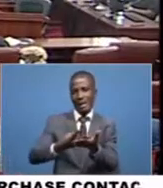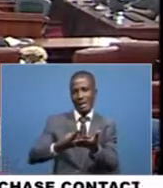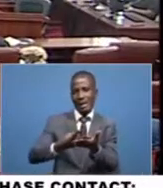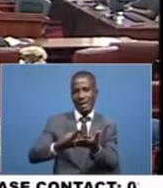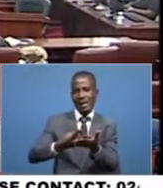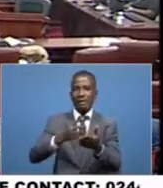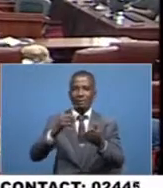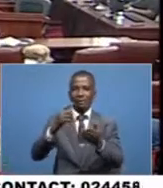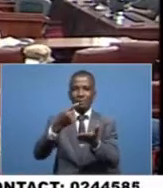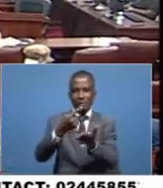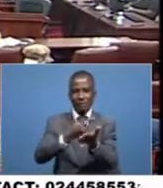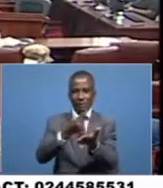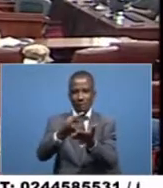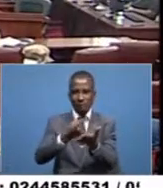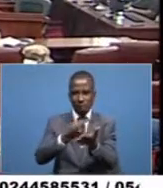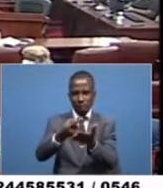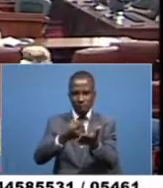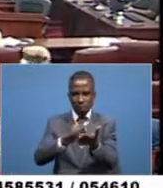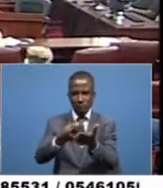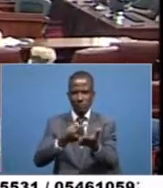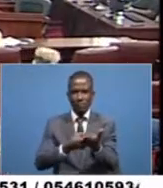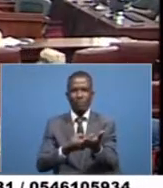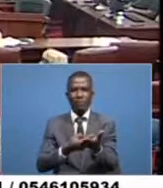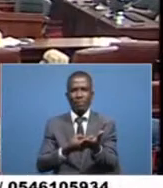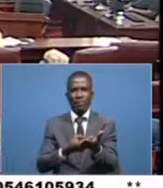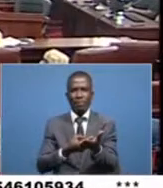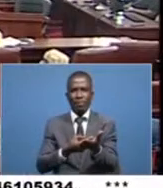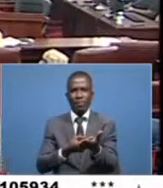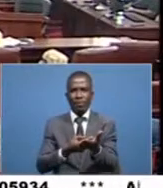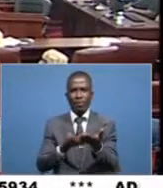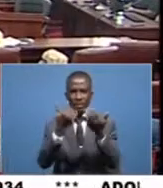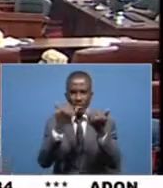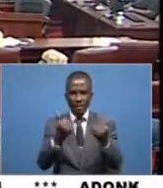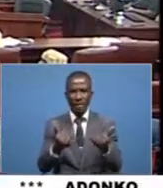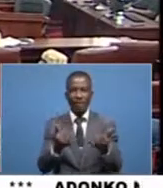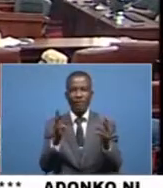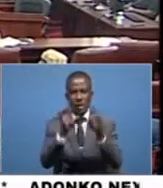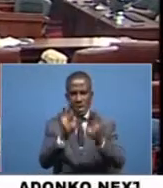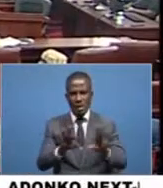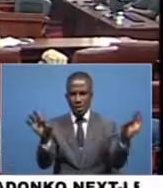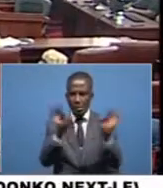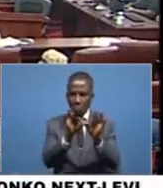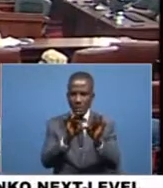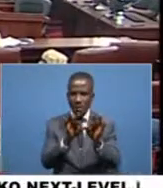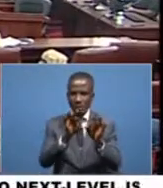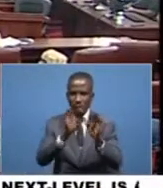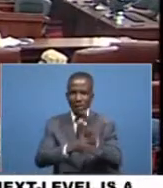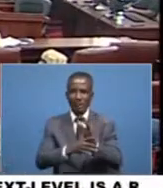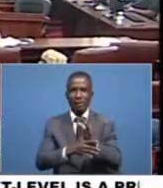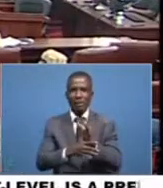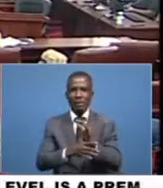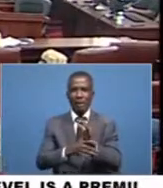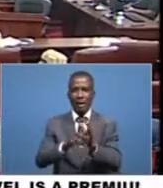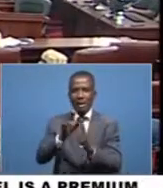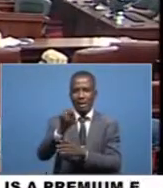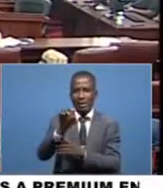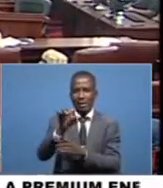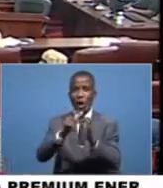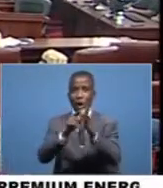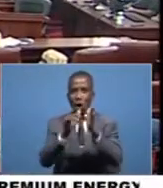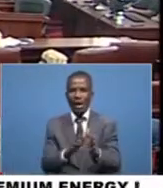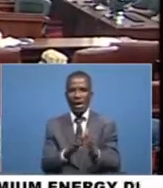civil trials. We deem this rule to be crucial in view of the position taken by counsel for the petitioner,